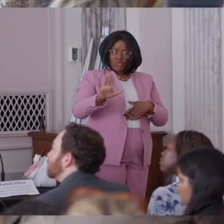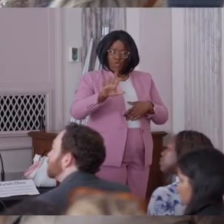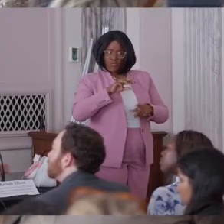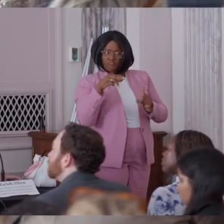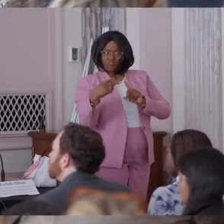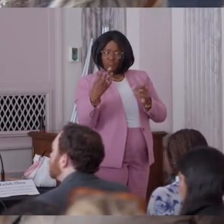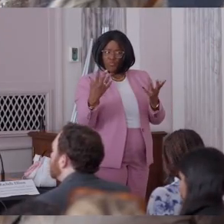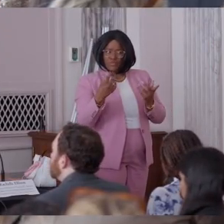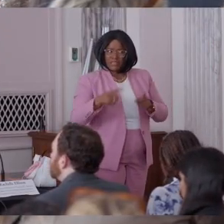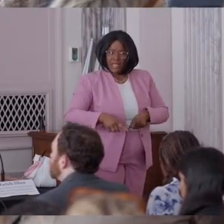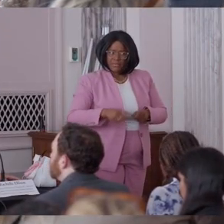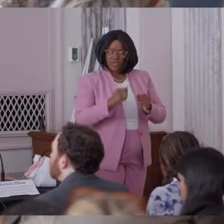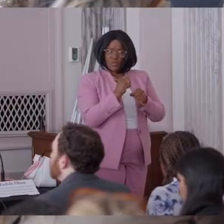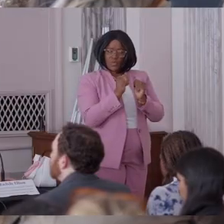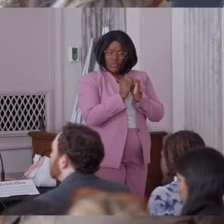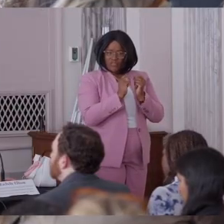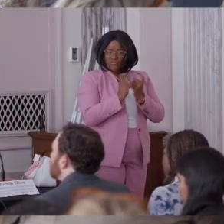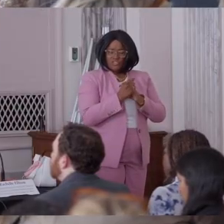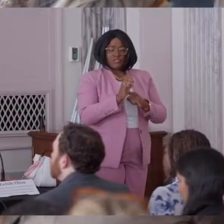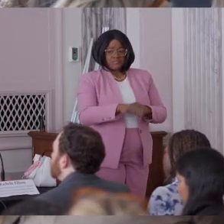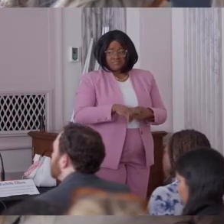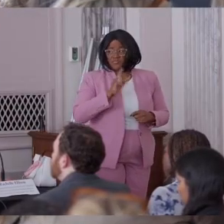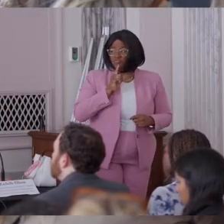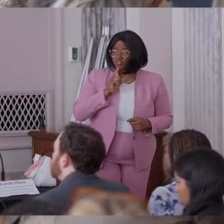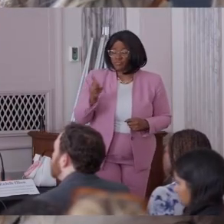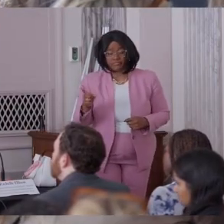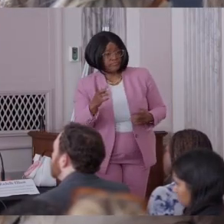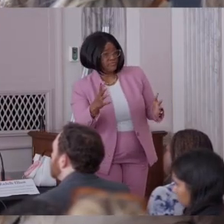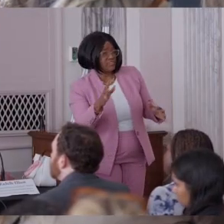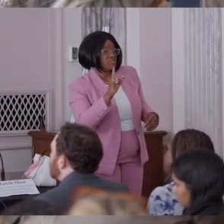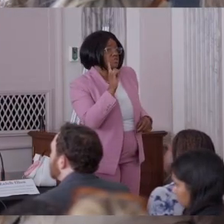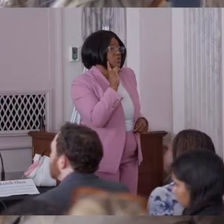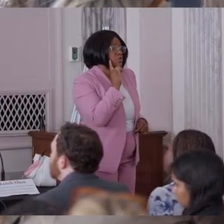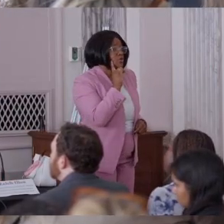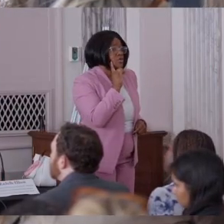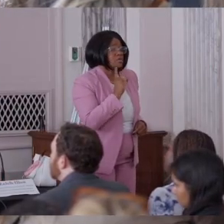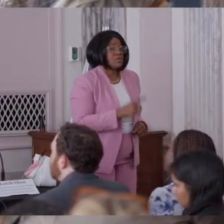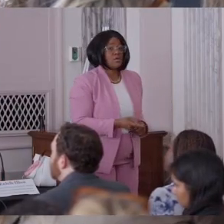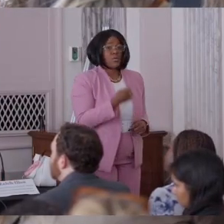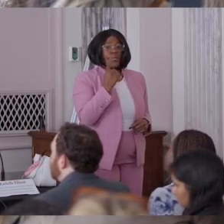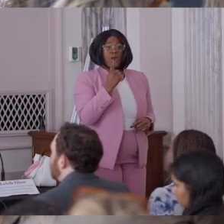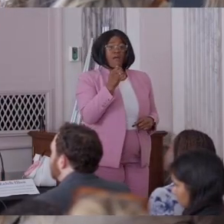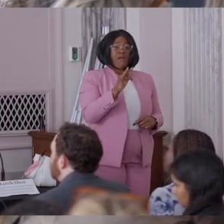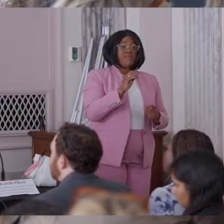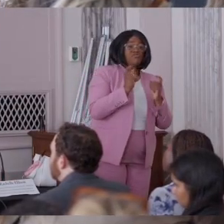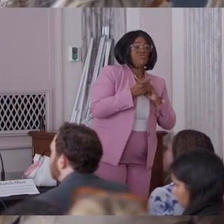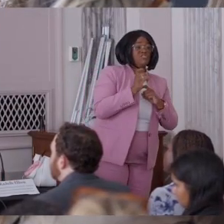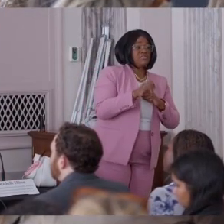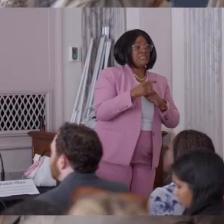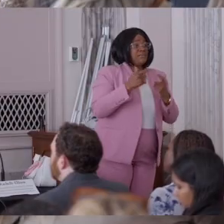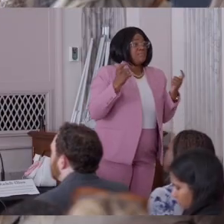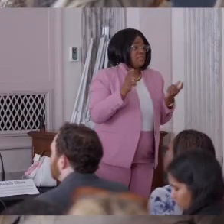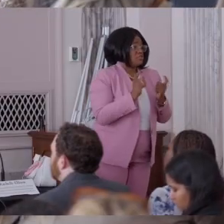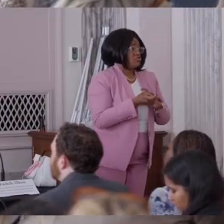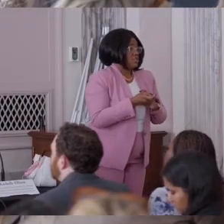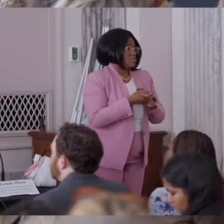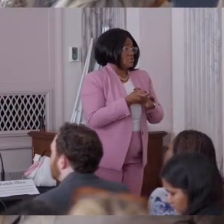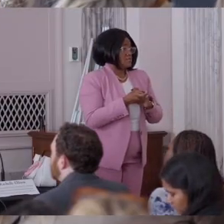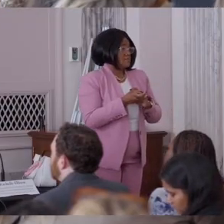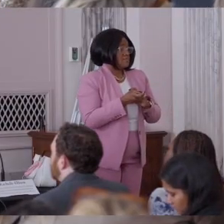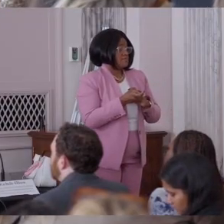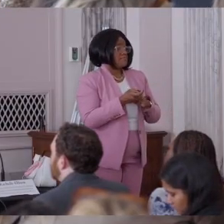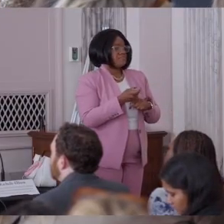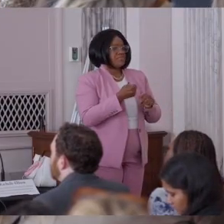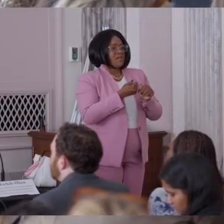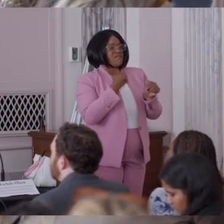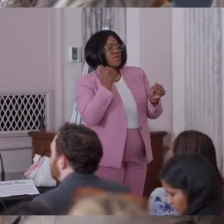on those shifts? Sure, and you've heard one of the shifts that is a major shift away